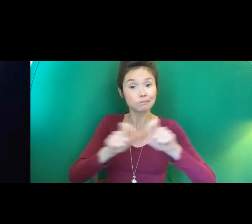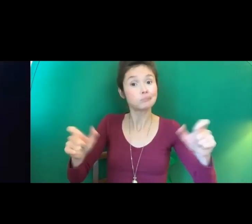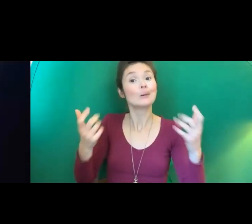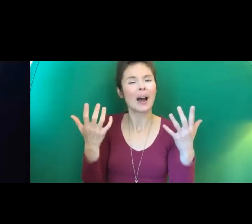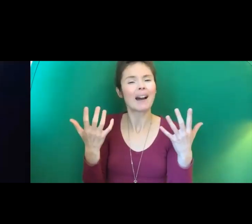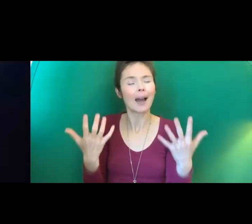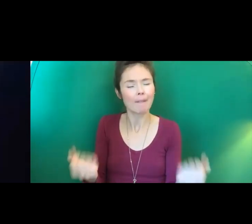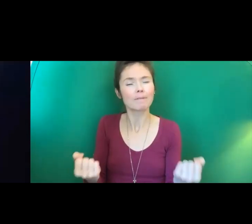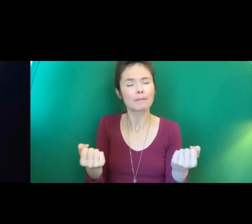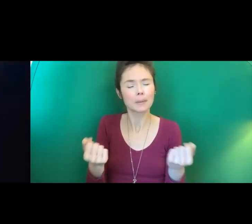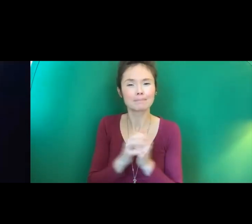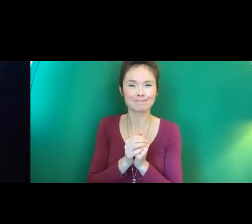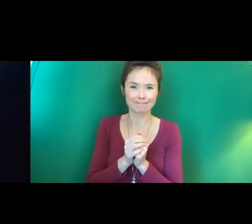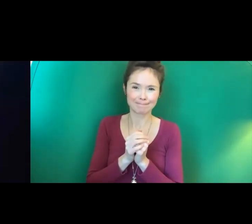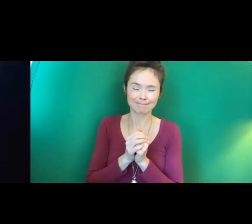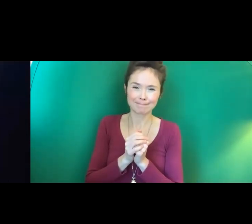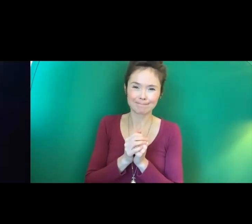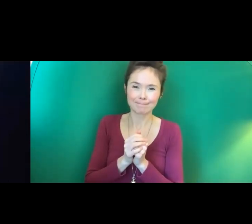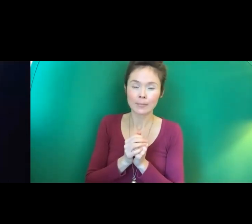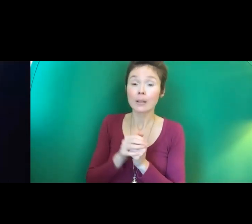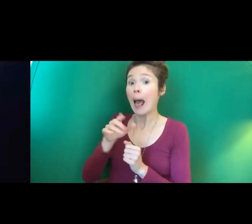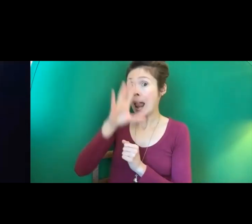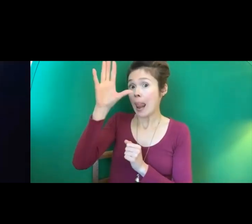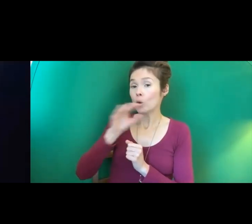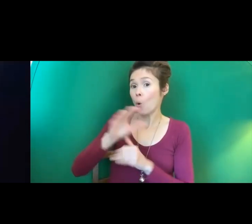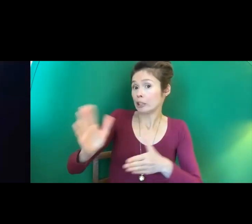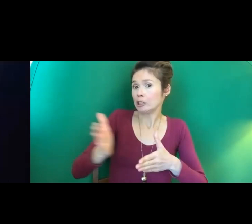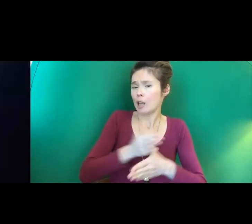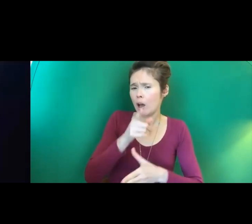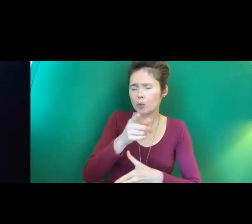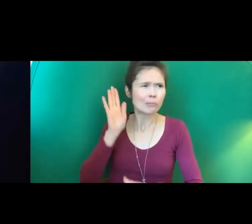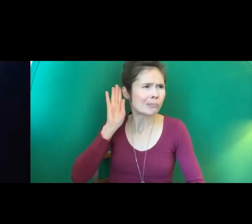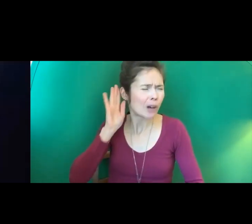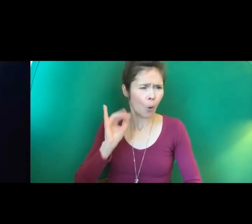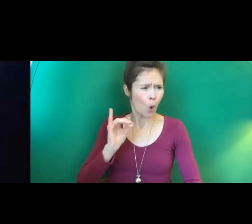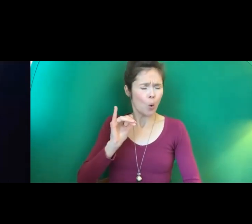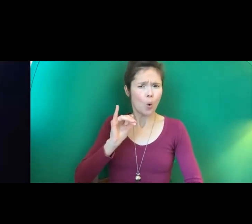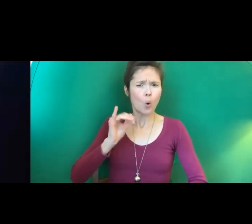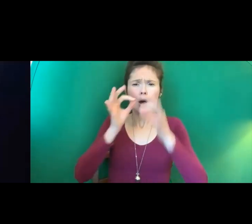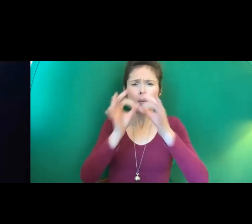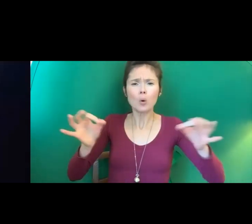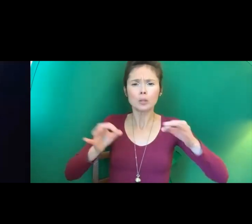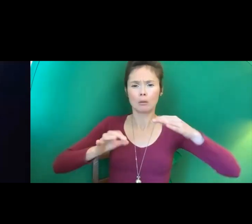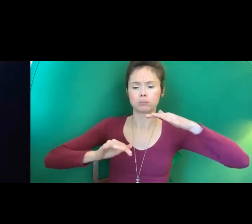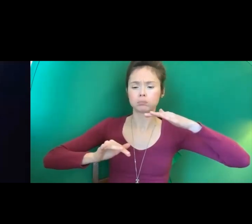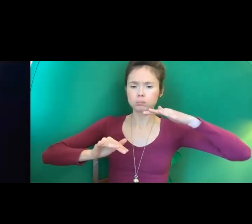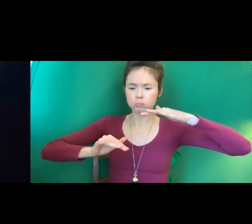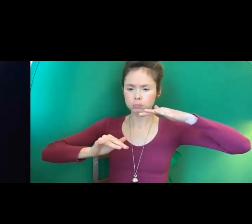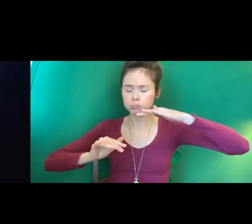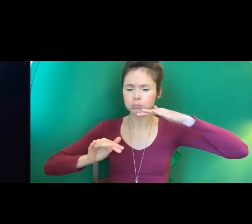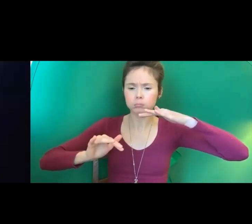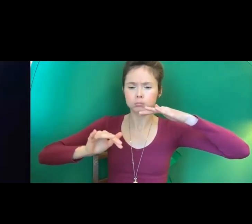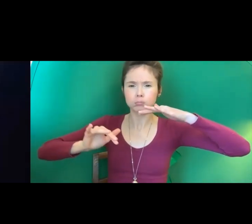and stuff. It has a drone in it. So when it starts, it's Patrick is a brilliant,